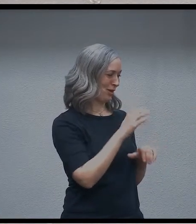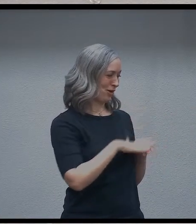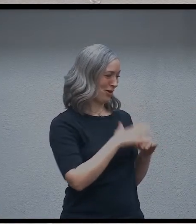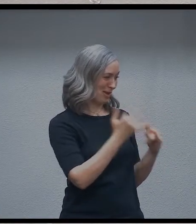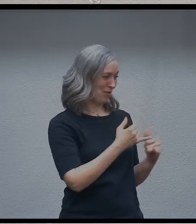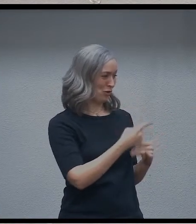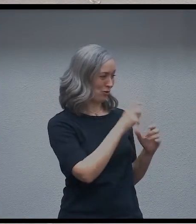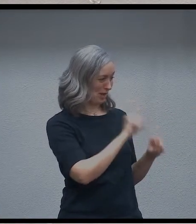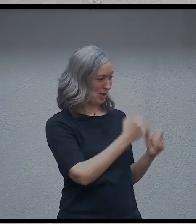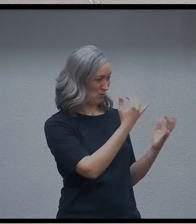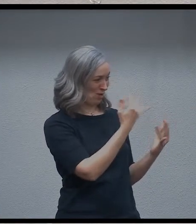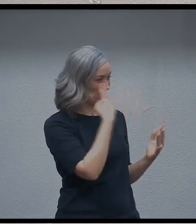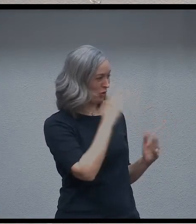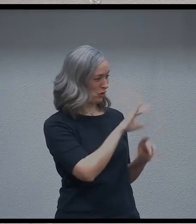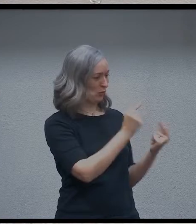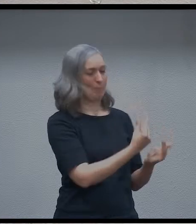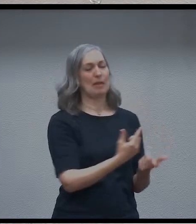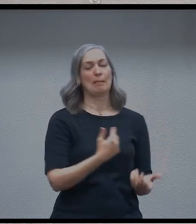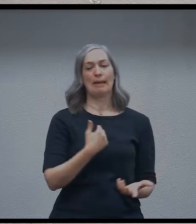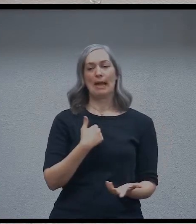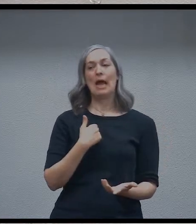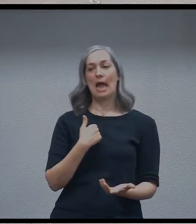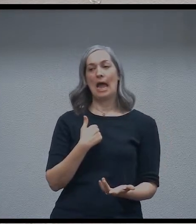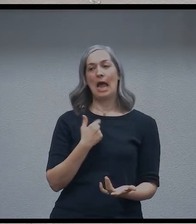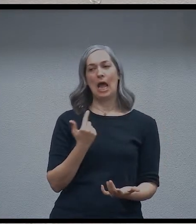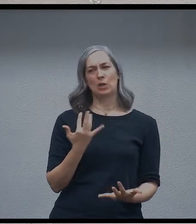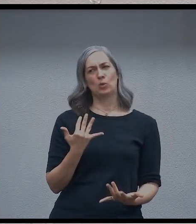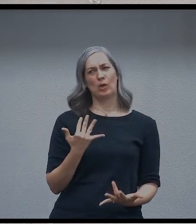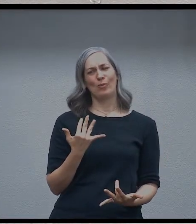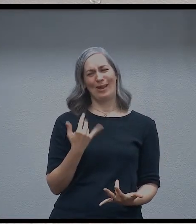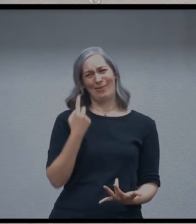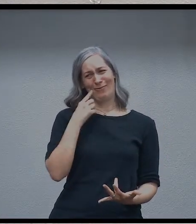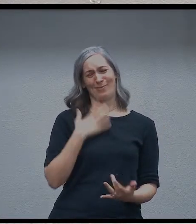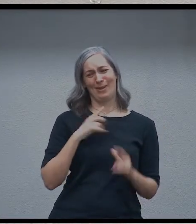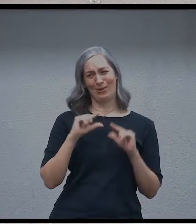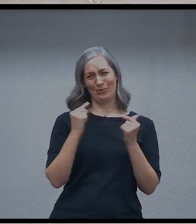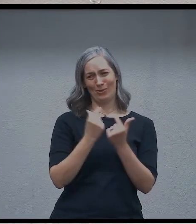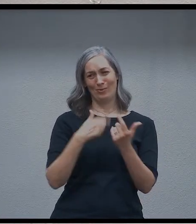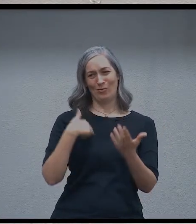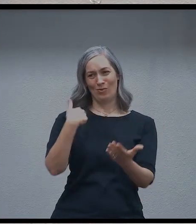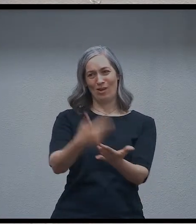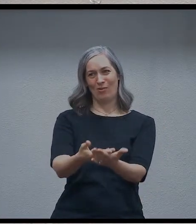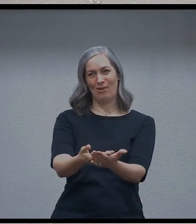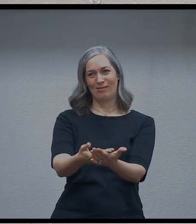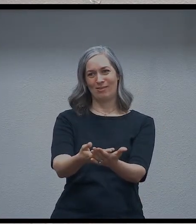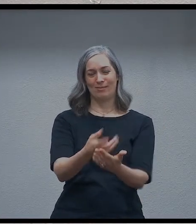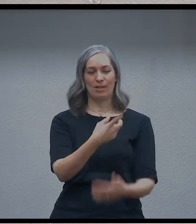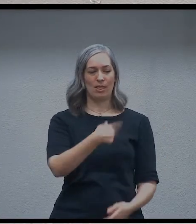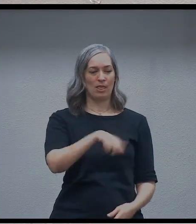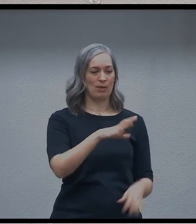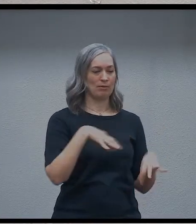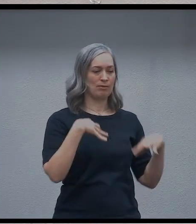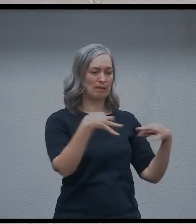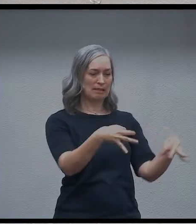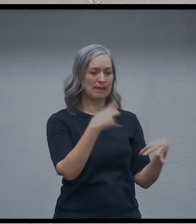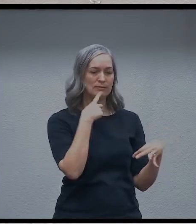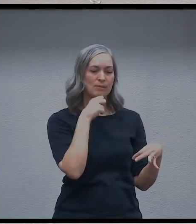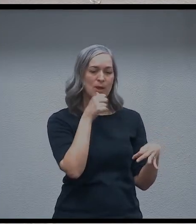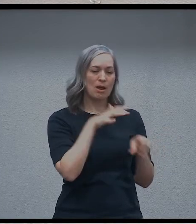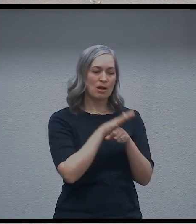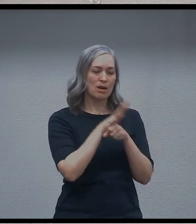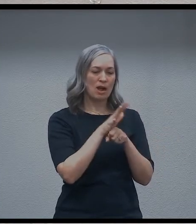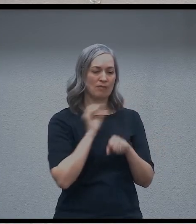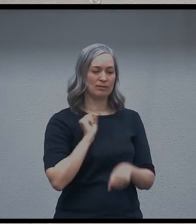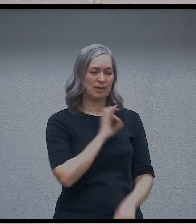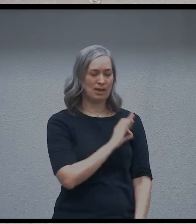you can wait for your crew. And I was like, I'll wait for my crew. And then we got on, and then it turns out it was delayed anywhere. It's like, oh, we don't have enough staff. So it was just like, cool,